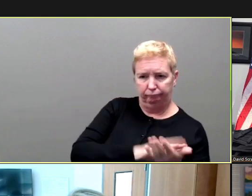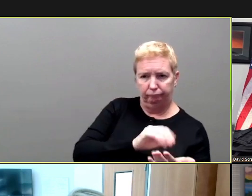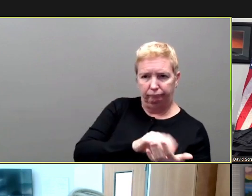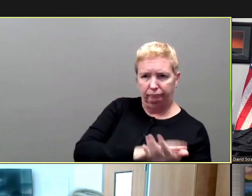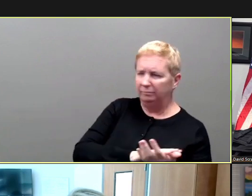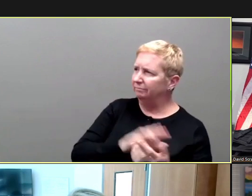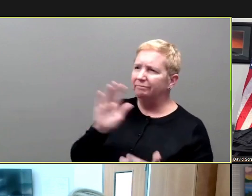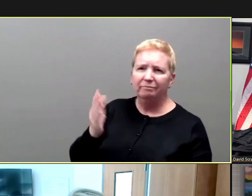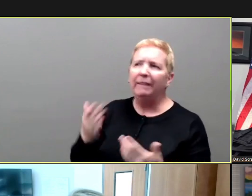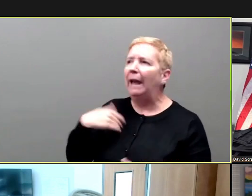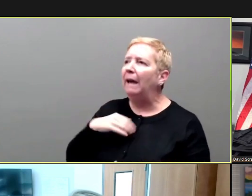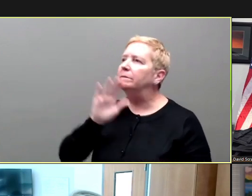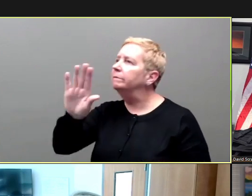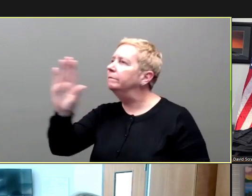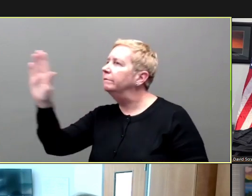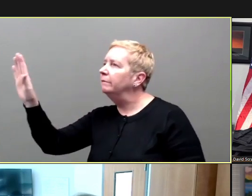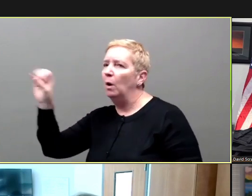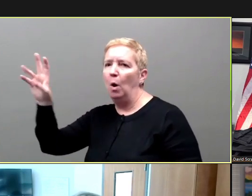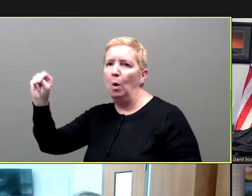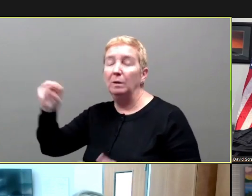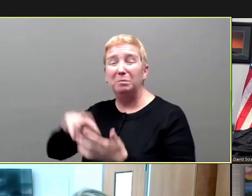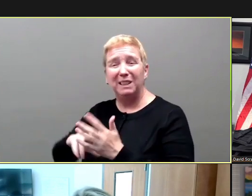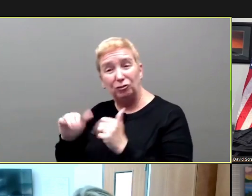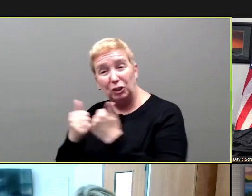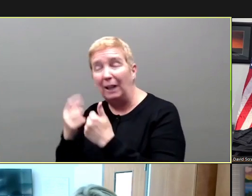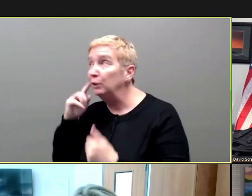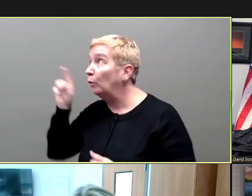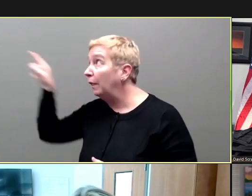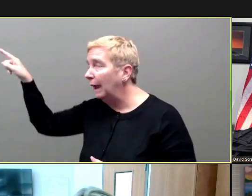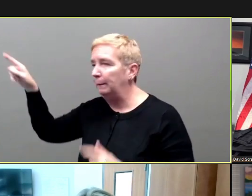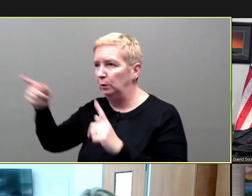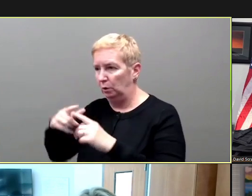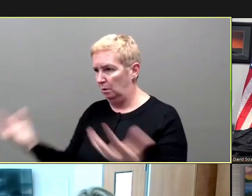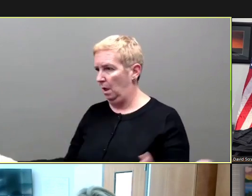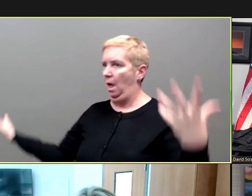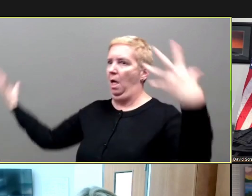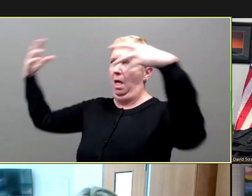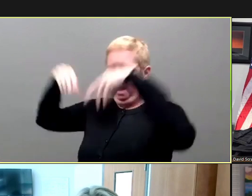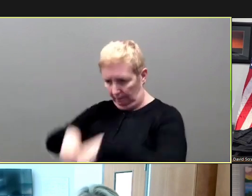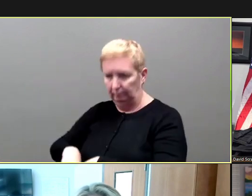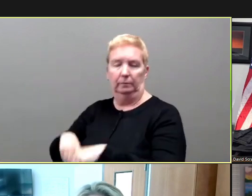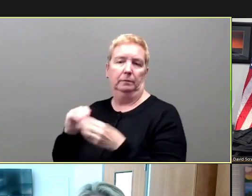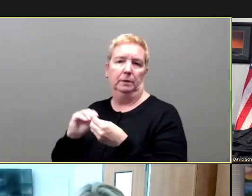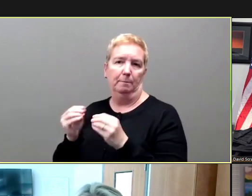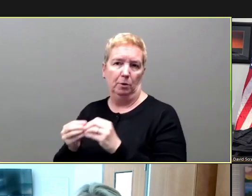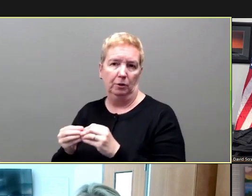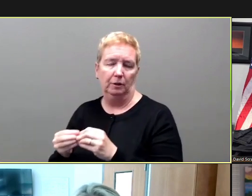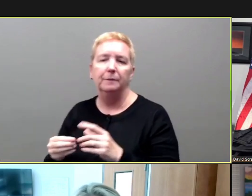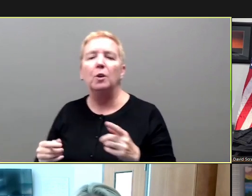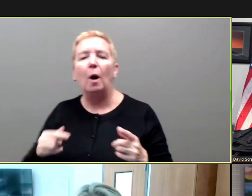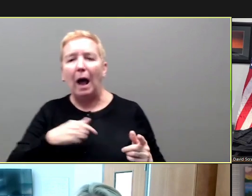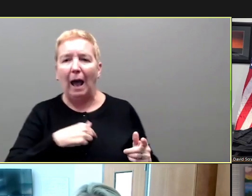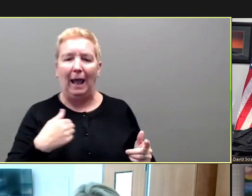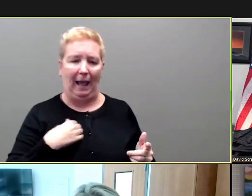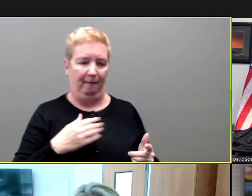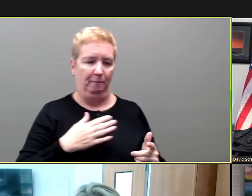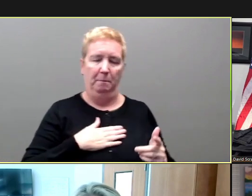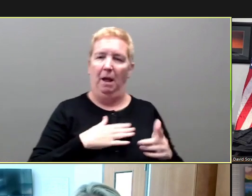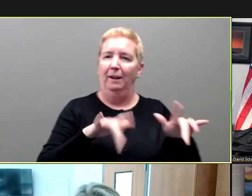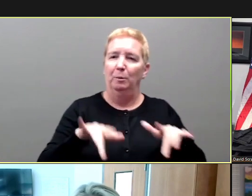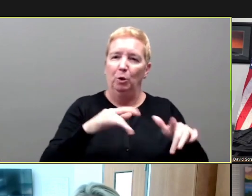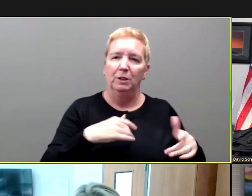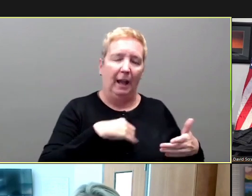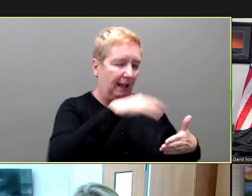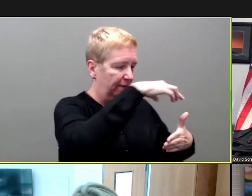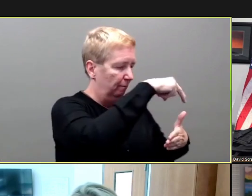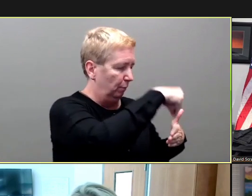bookmarks on my computer for, of course, our epidemiology reports and, and a few DOH